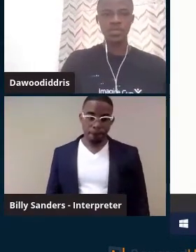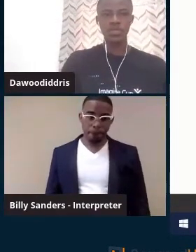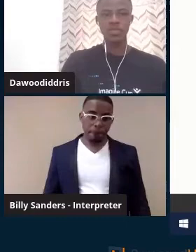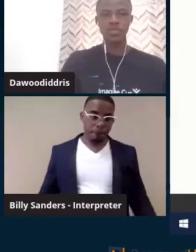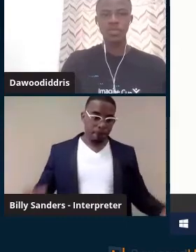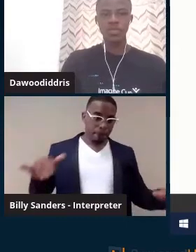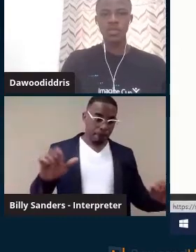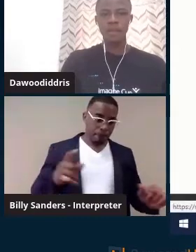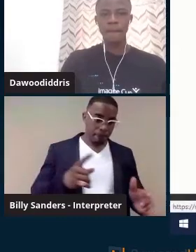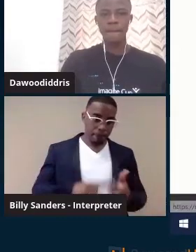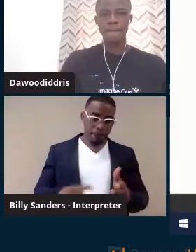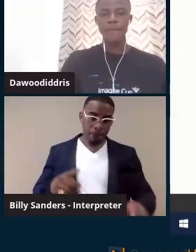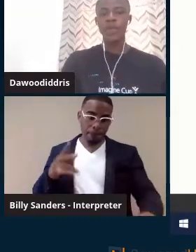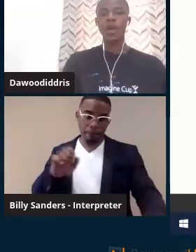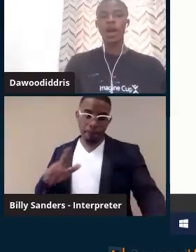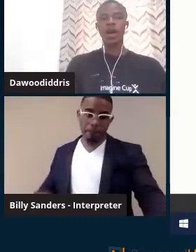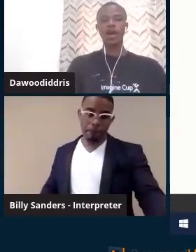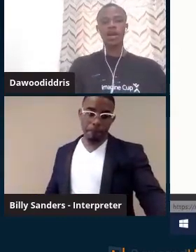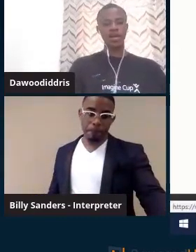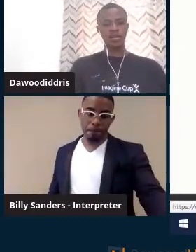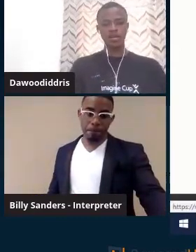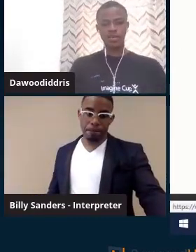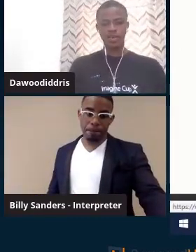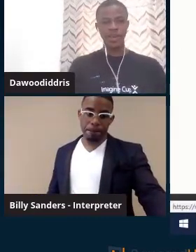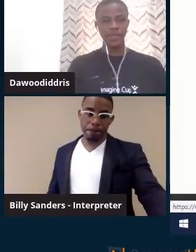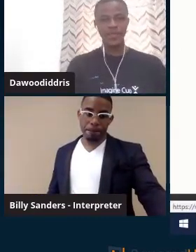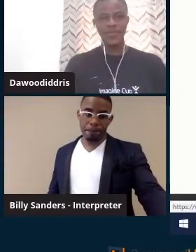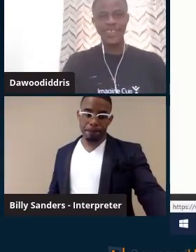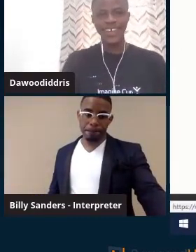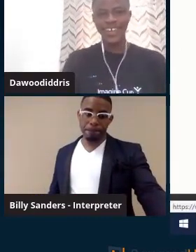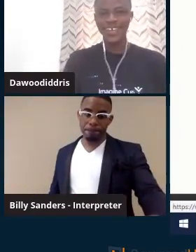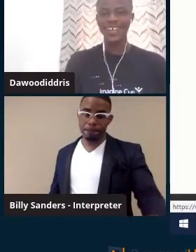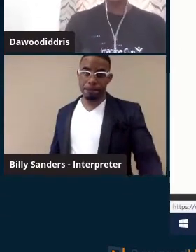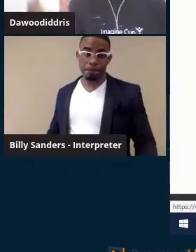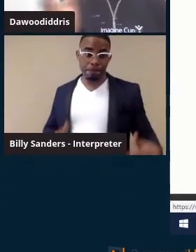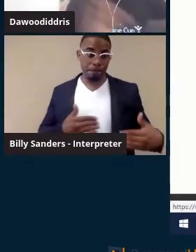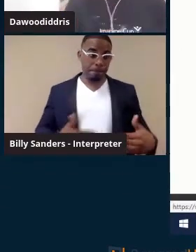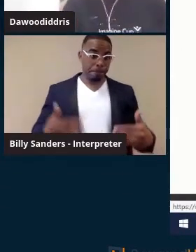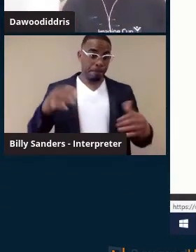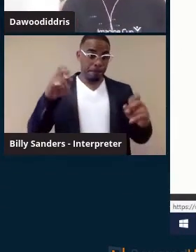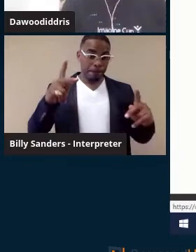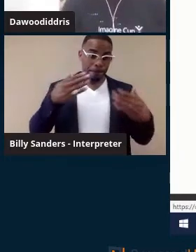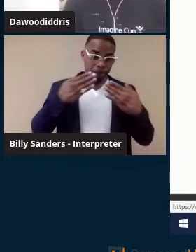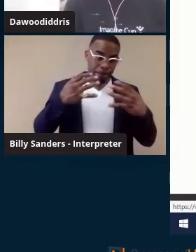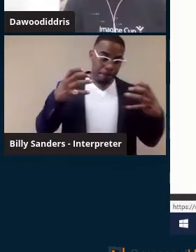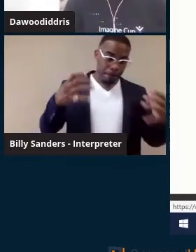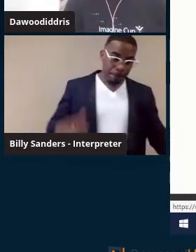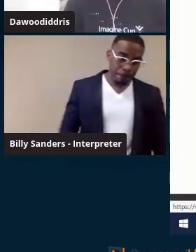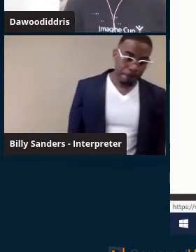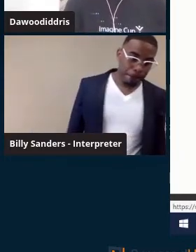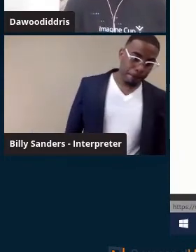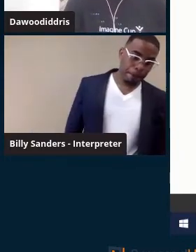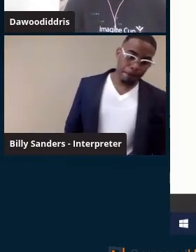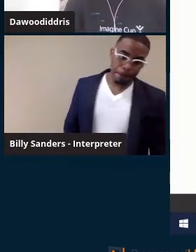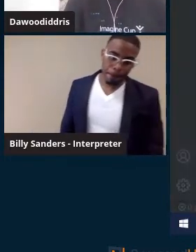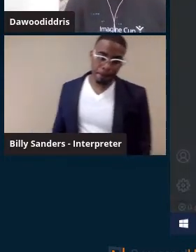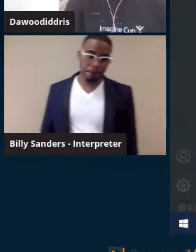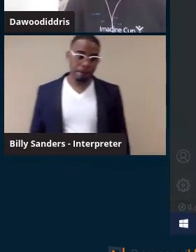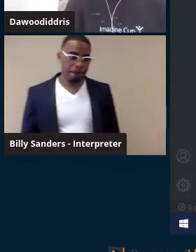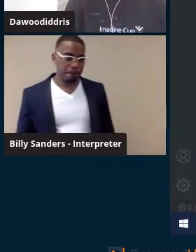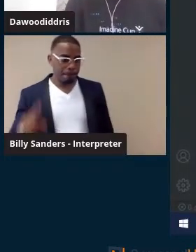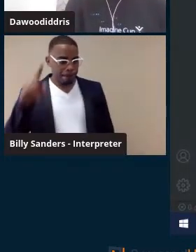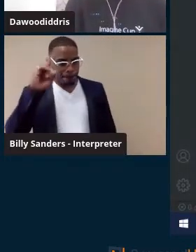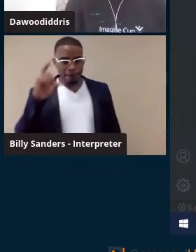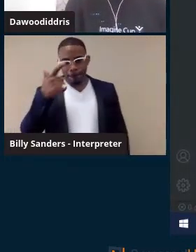Yes, we can see your screen. So take it All away. right. Okay, thank you so much. So I think